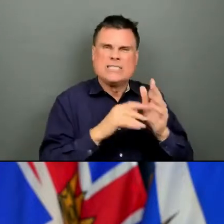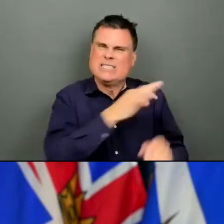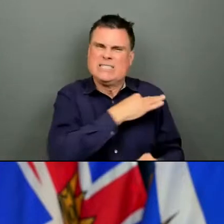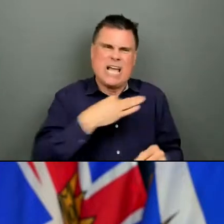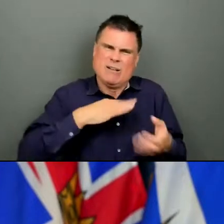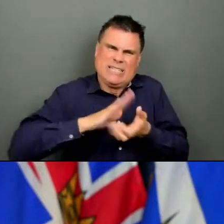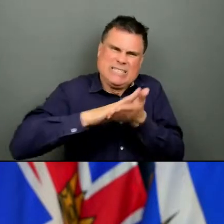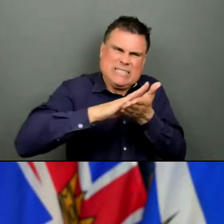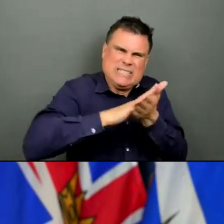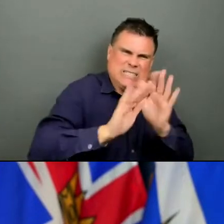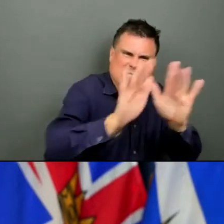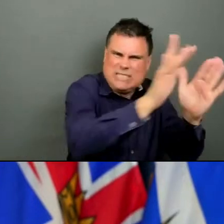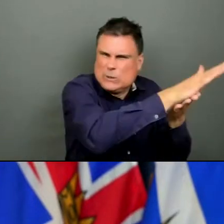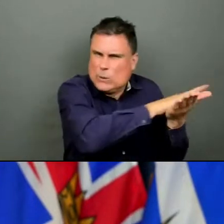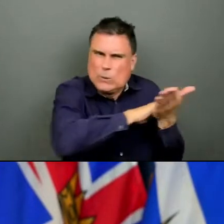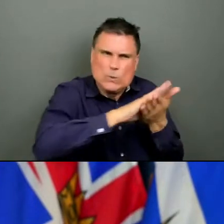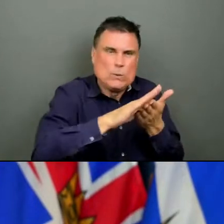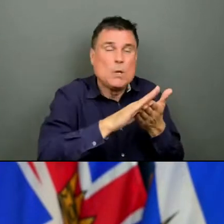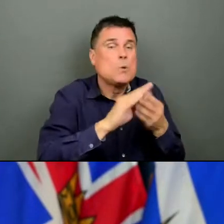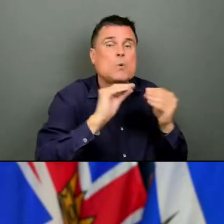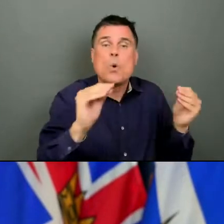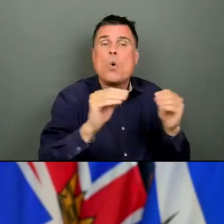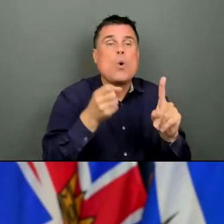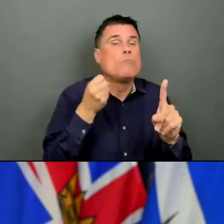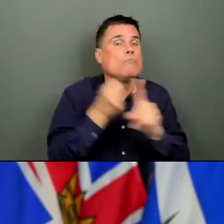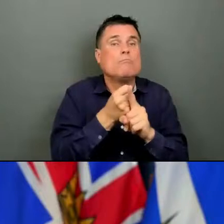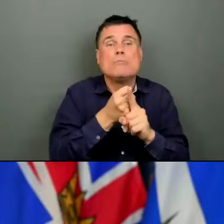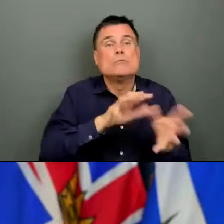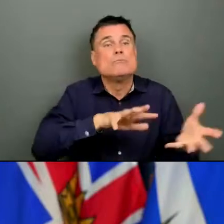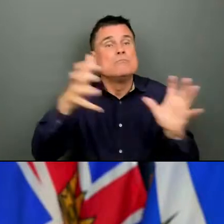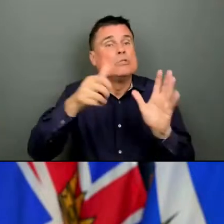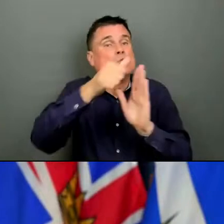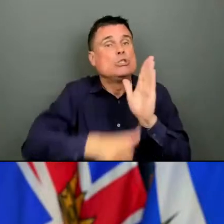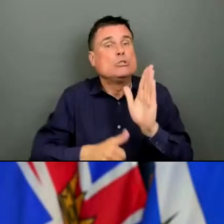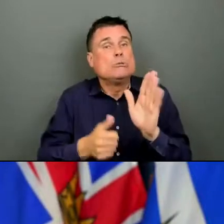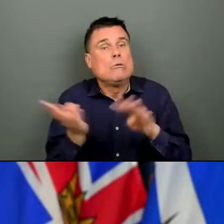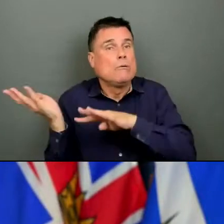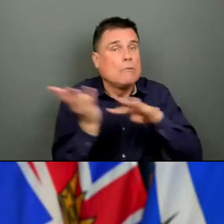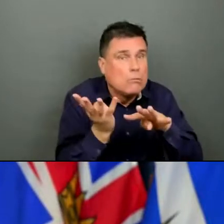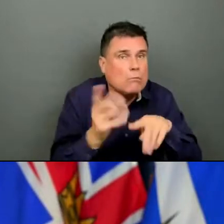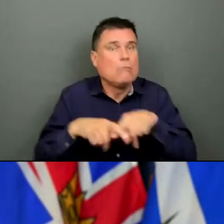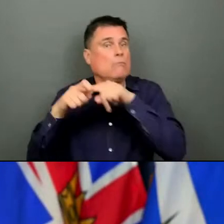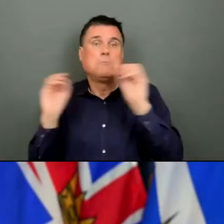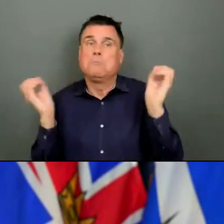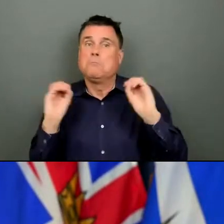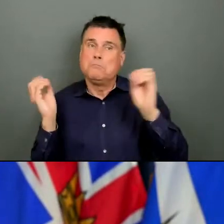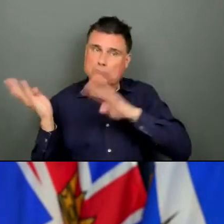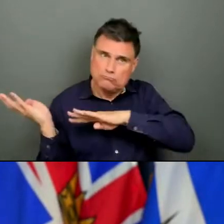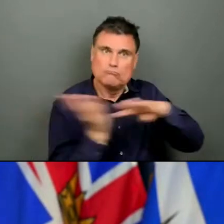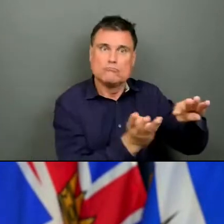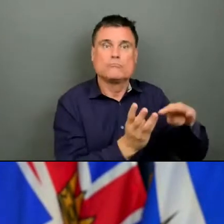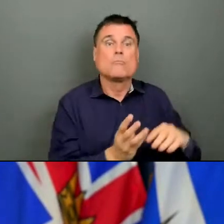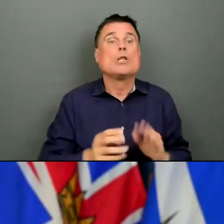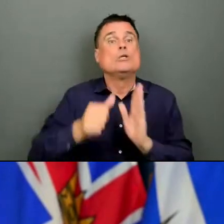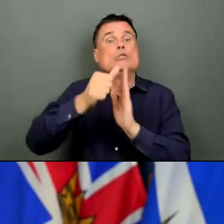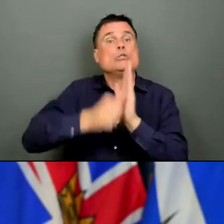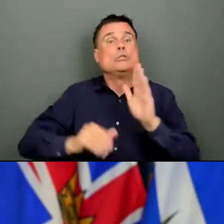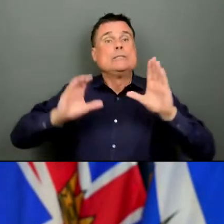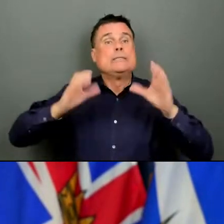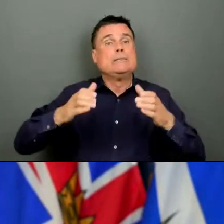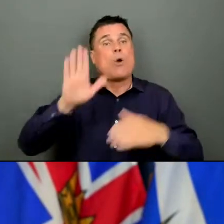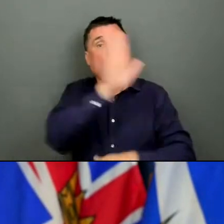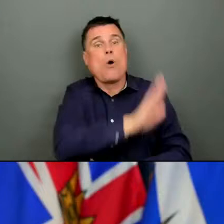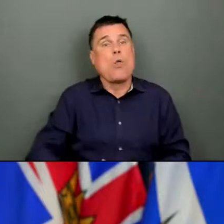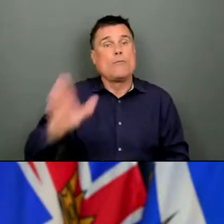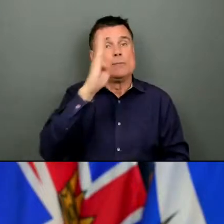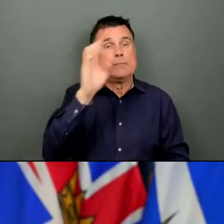to date been no impacts on surgeries. The surgical teams who have managed through this pandemic across all our health authorities have never